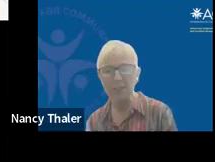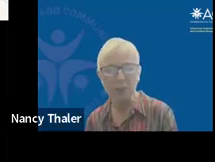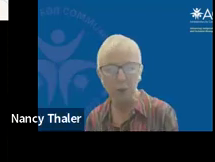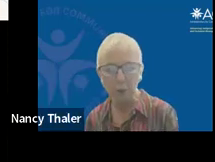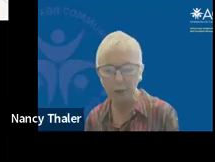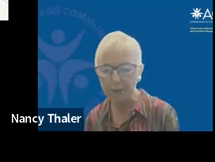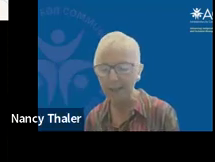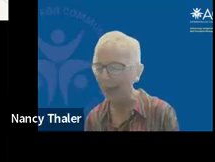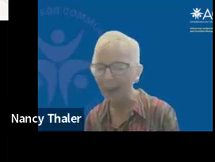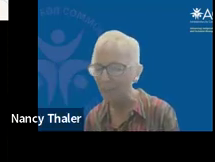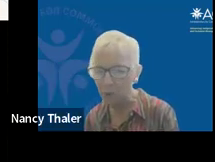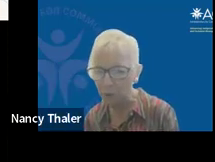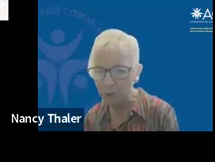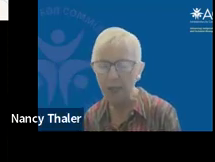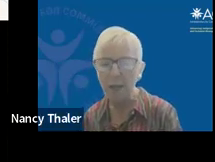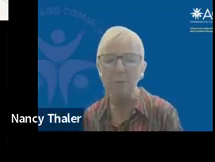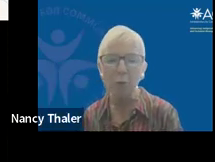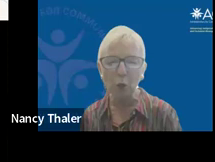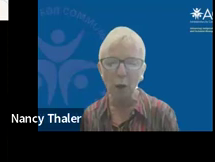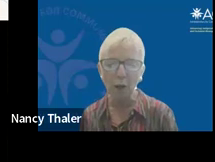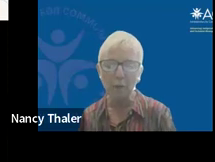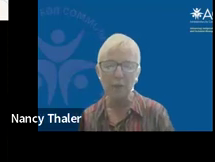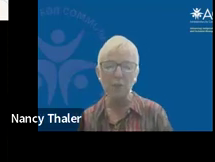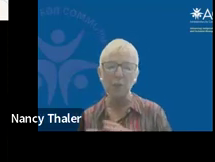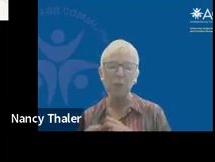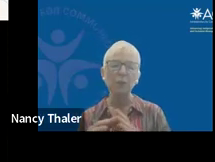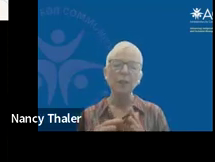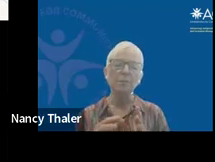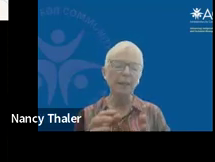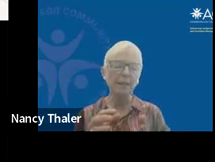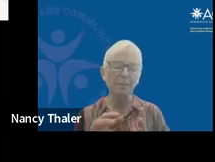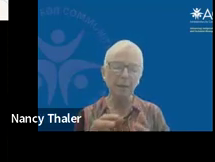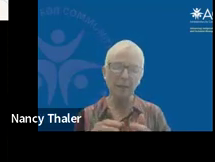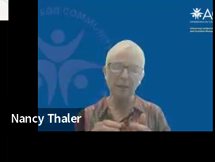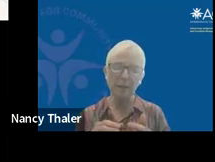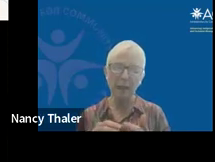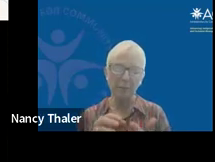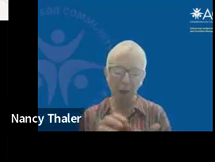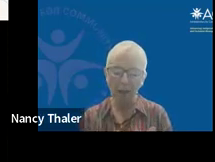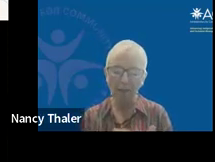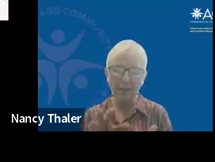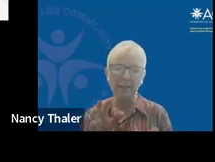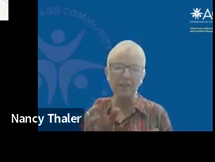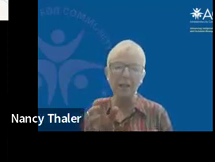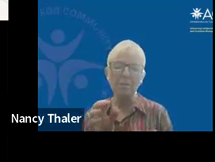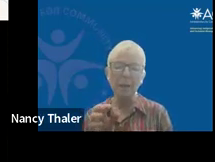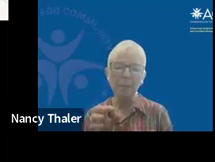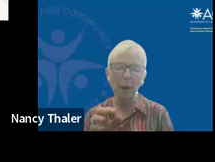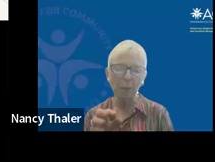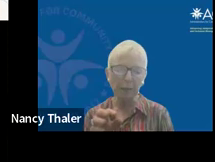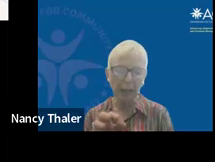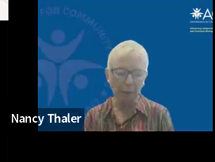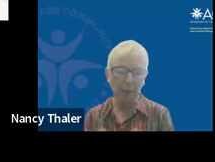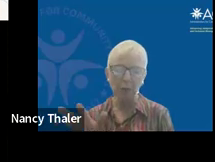it's not just a requirement to have groups, but requirements to have policies,